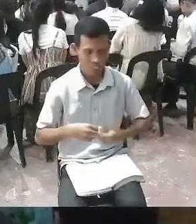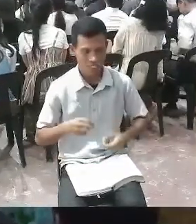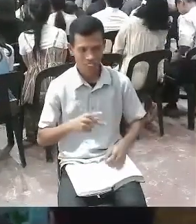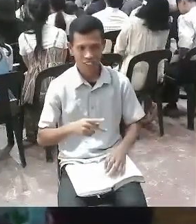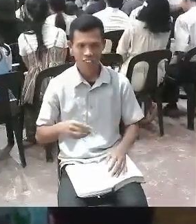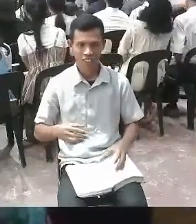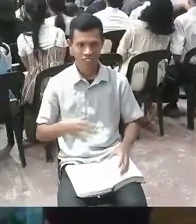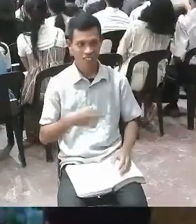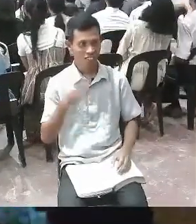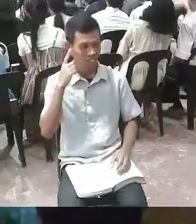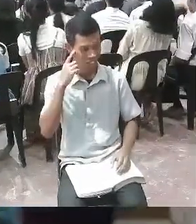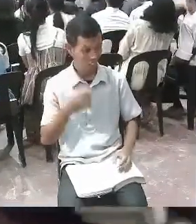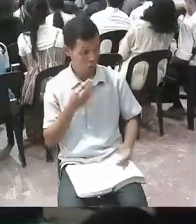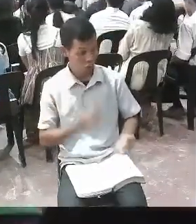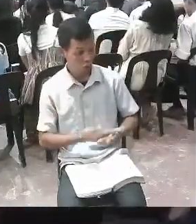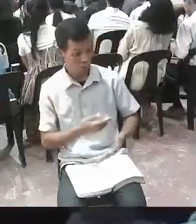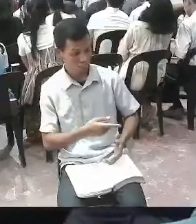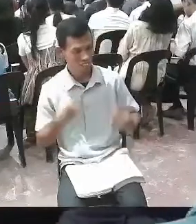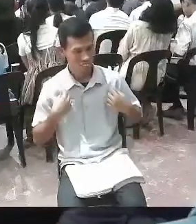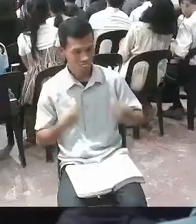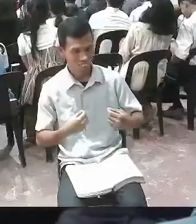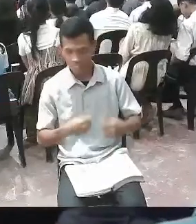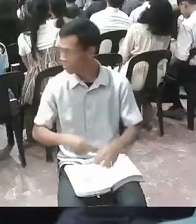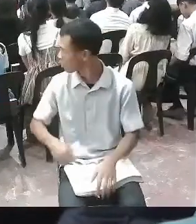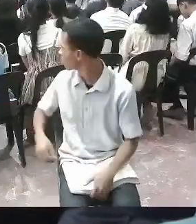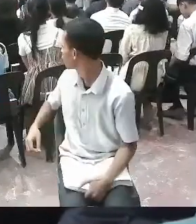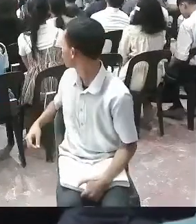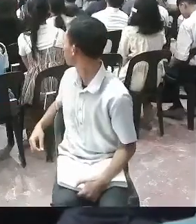Don't you feed your preacher?